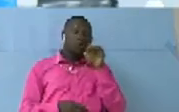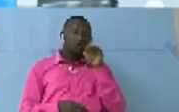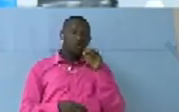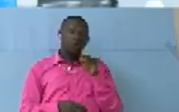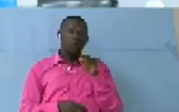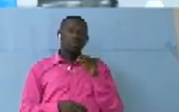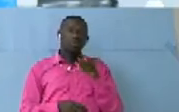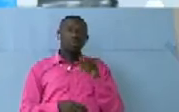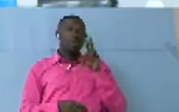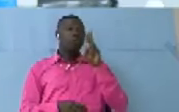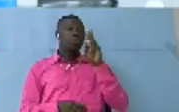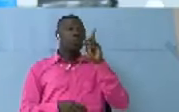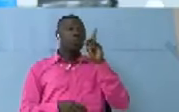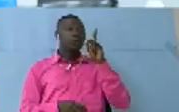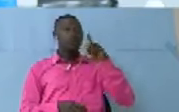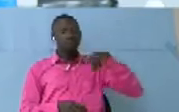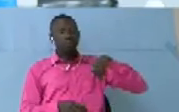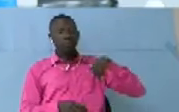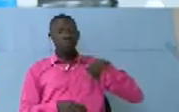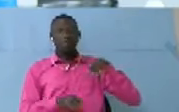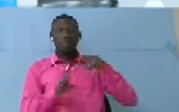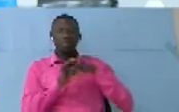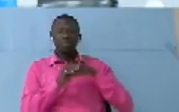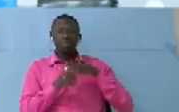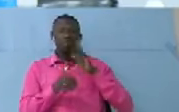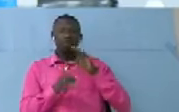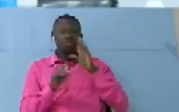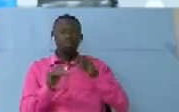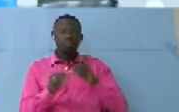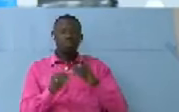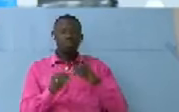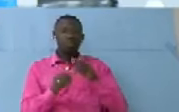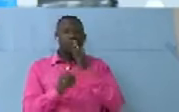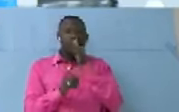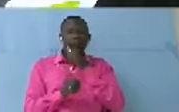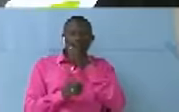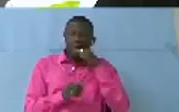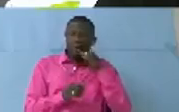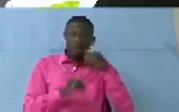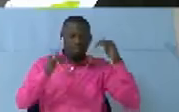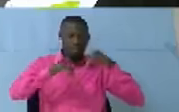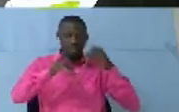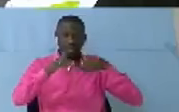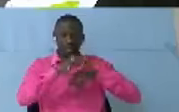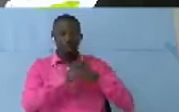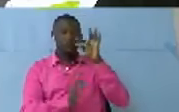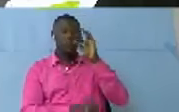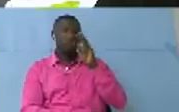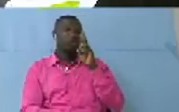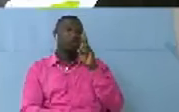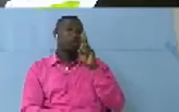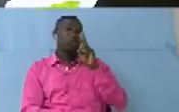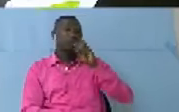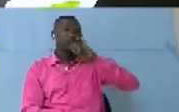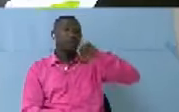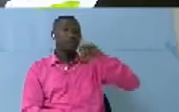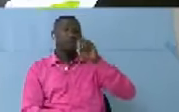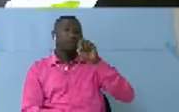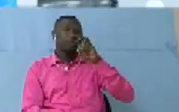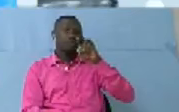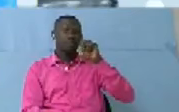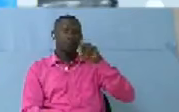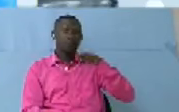go for secret meeting of the UDP in Trrc. Anko kwa basabatri wale nyama. I told them that is where things are. So kwenye